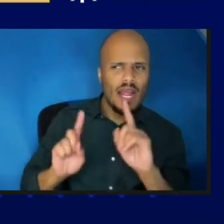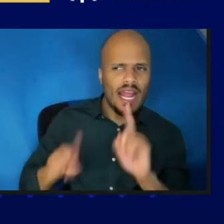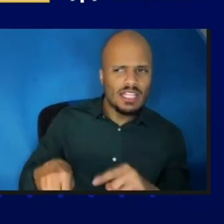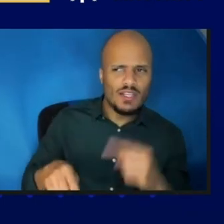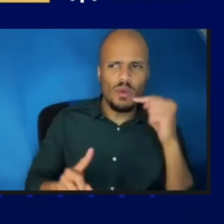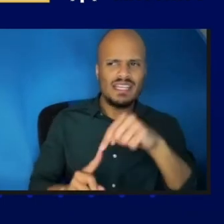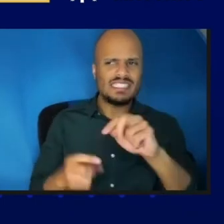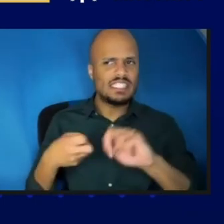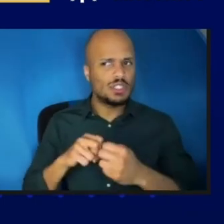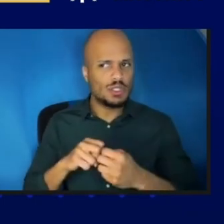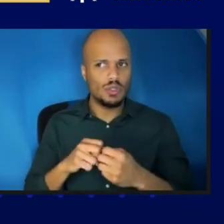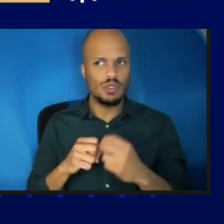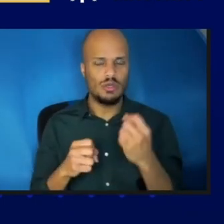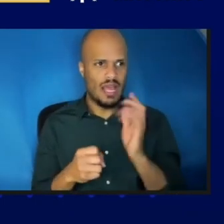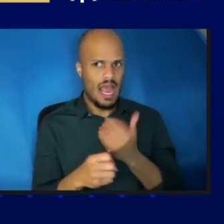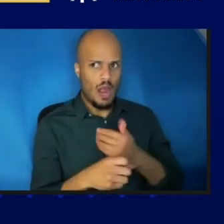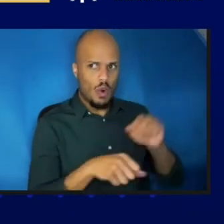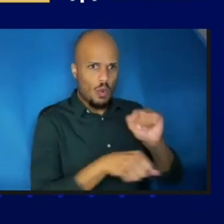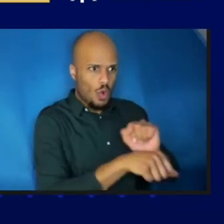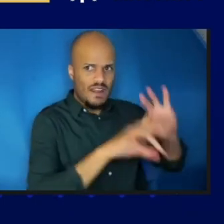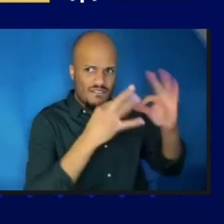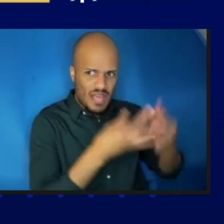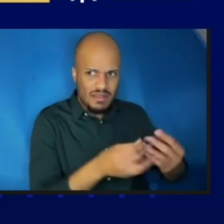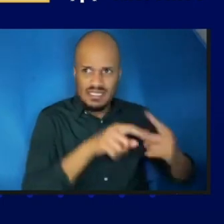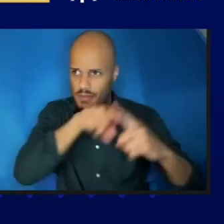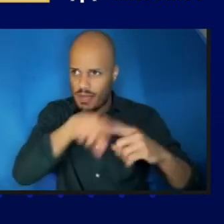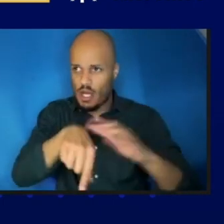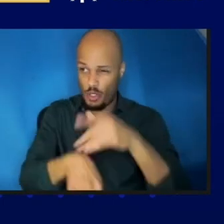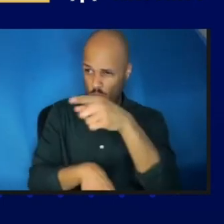economic issue that our working families count on you for.